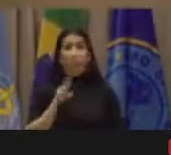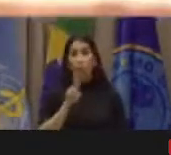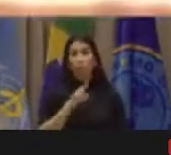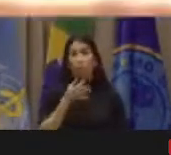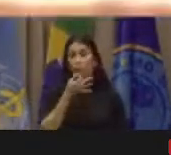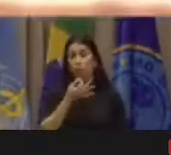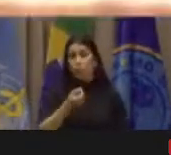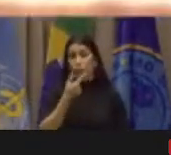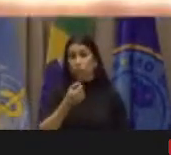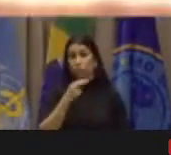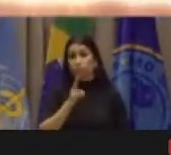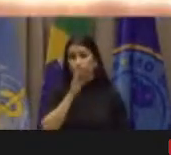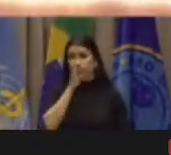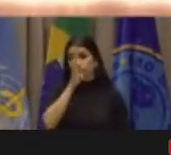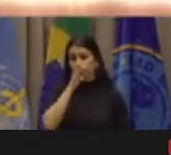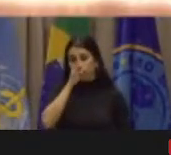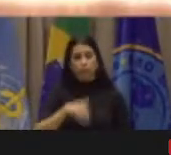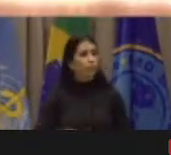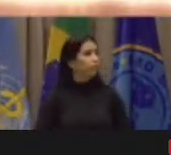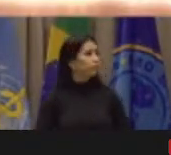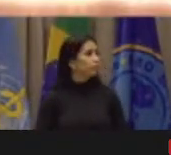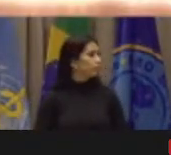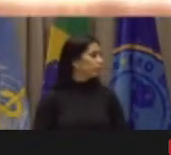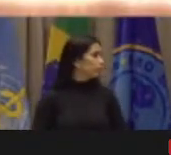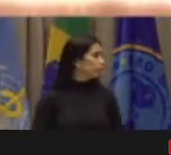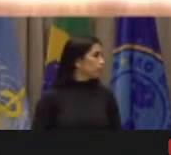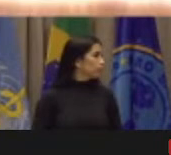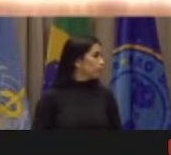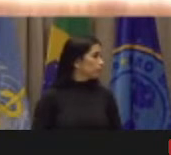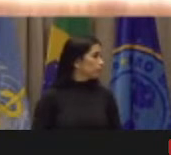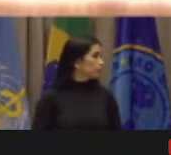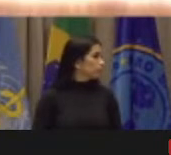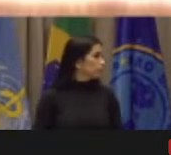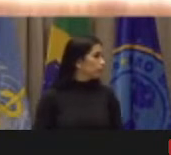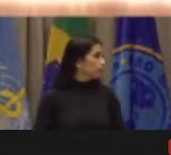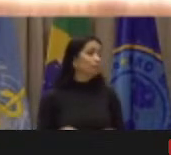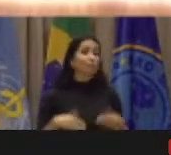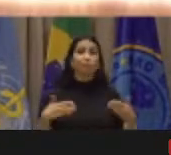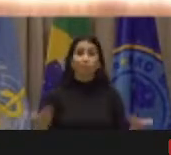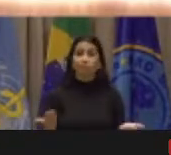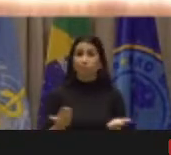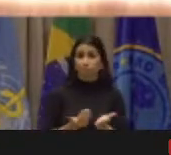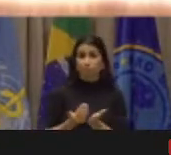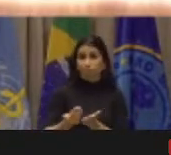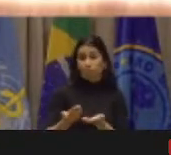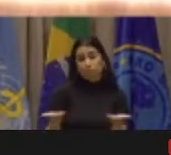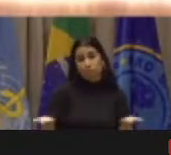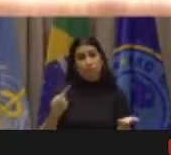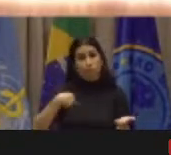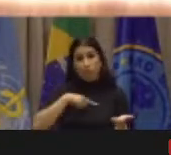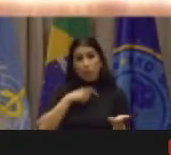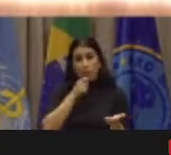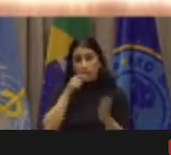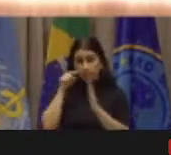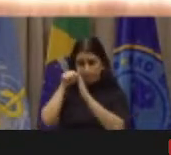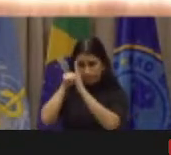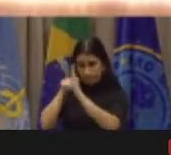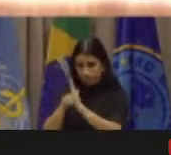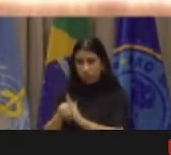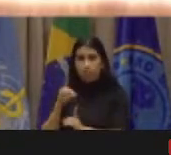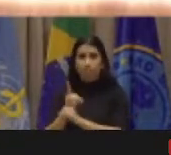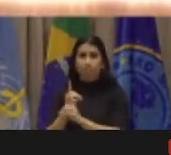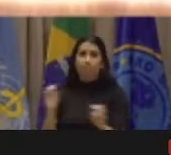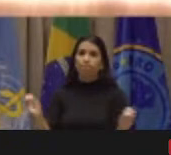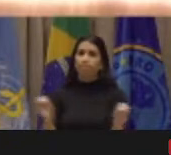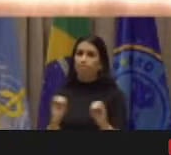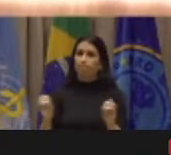mellitus diabetes and corticoid? At first, we haven't identified